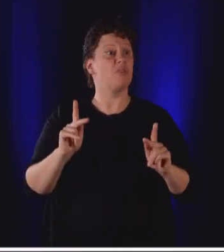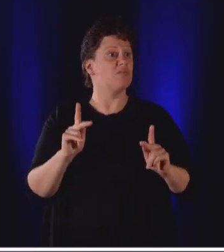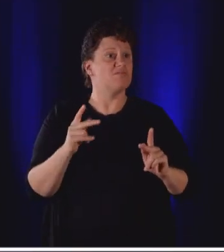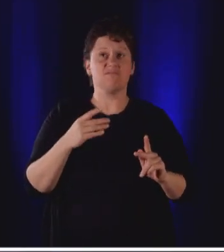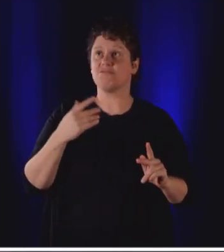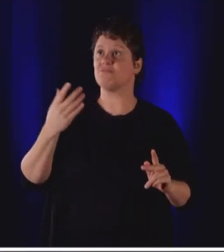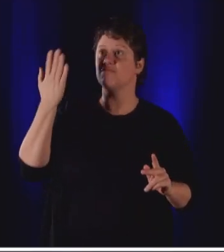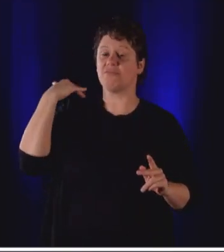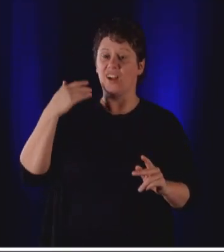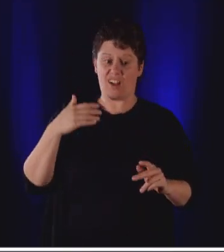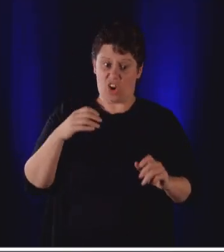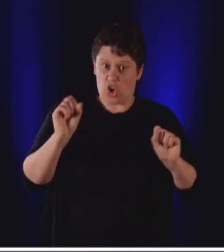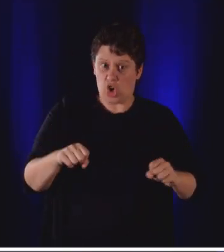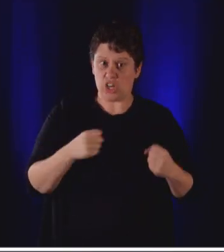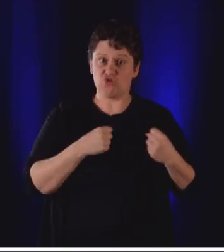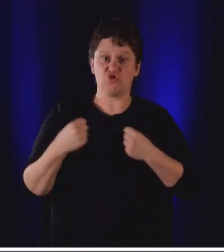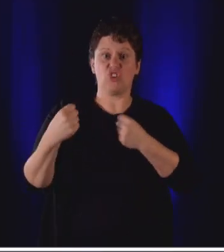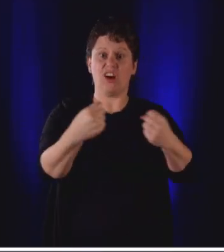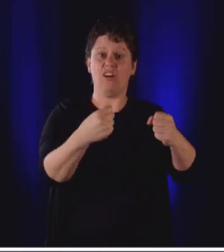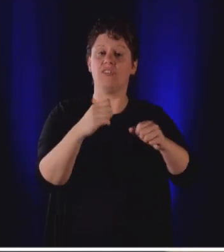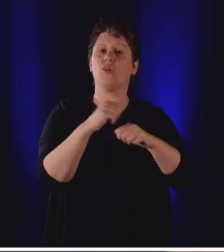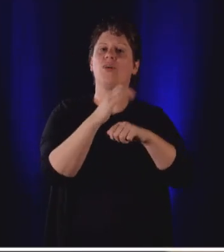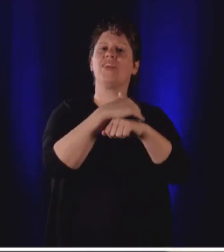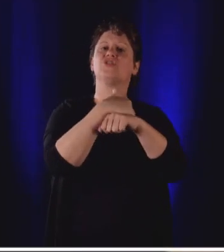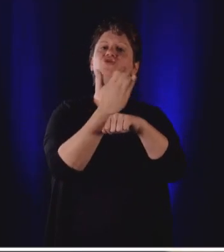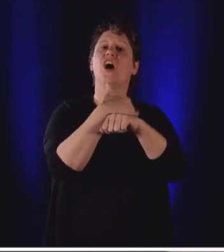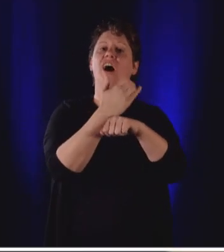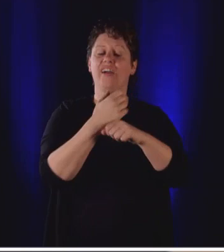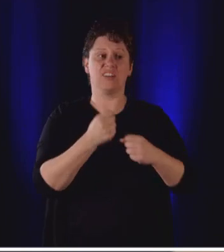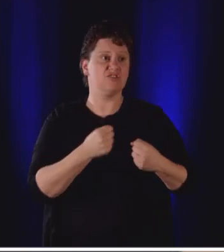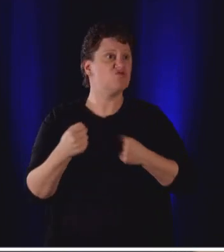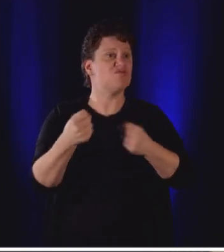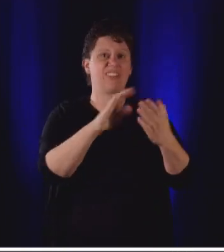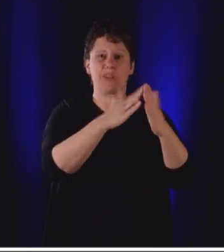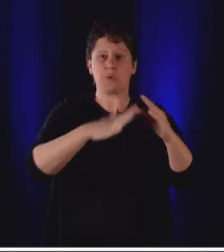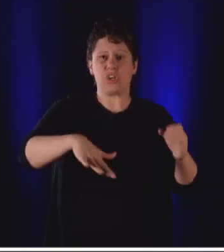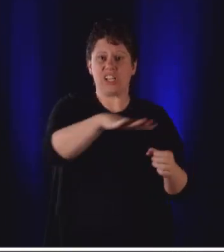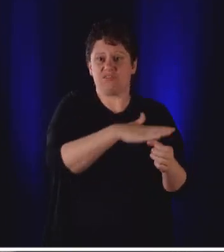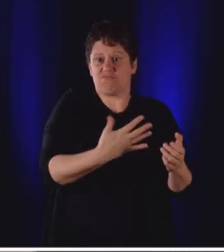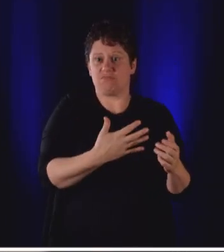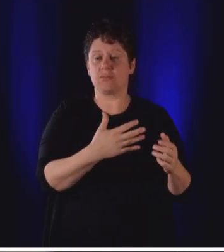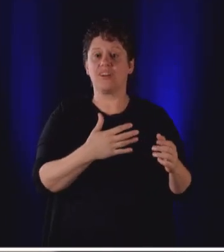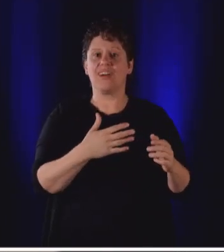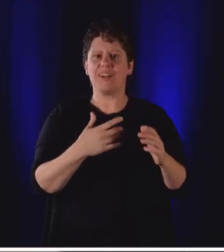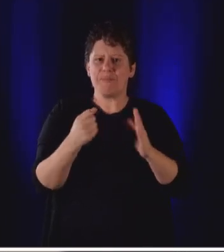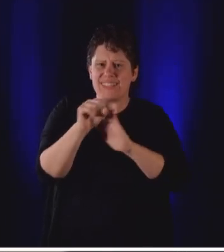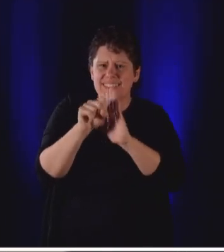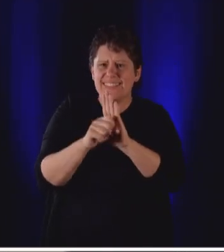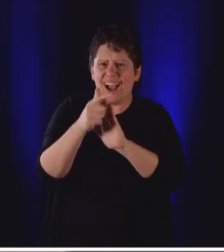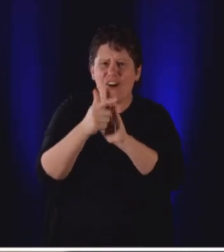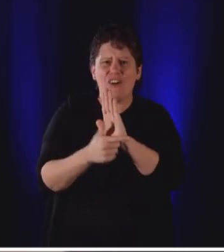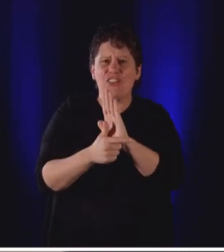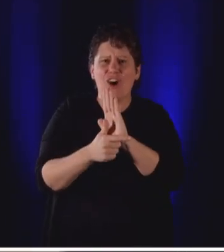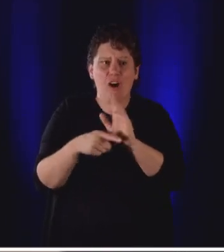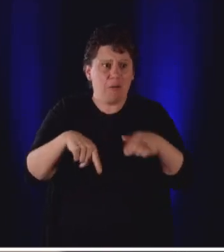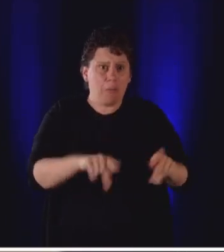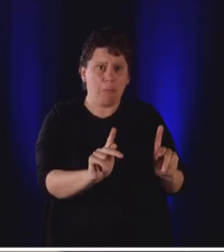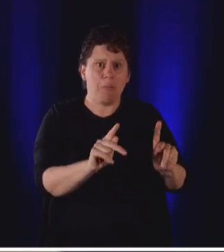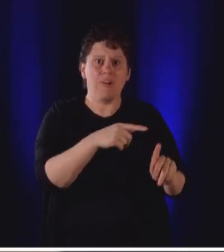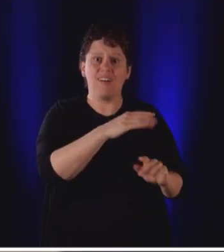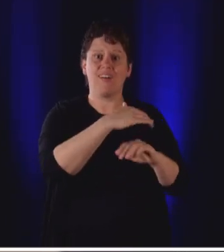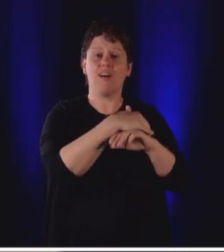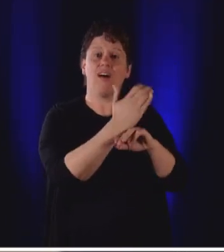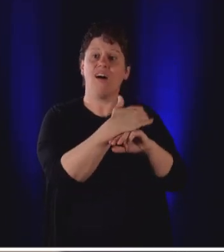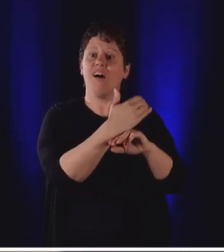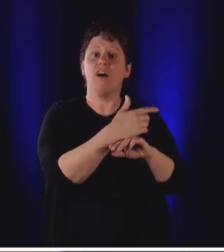could open up their trunk. And based on our state constitution, our state laws, they were able to open the trunk and sell up to